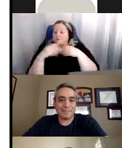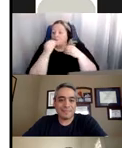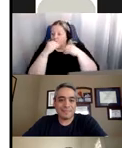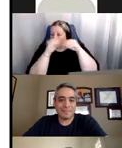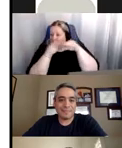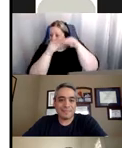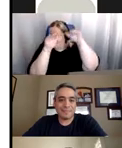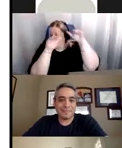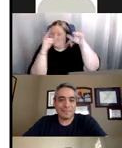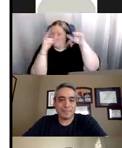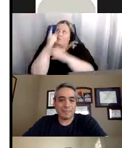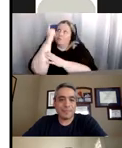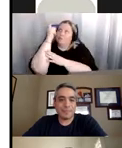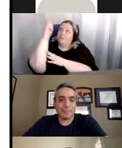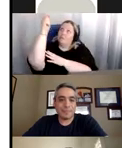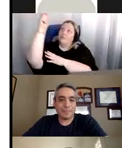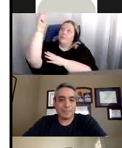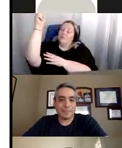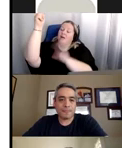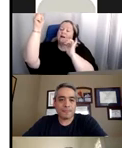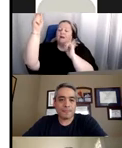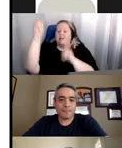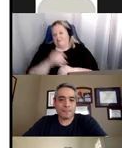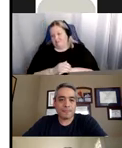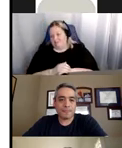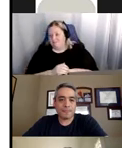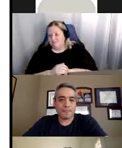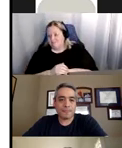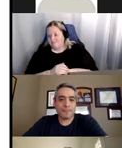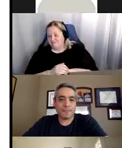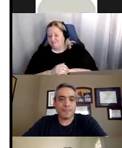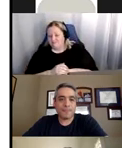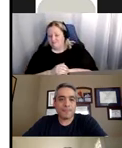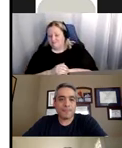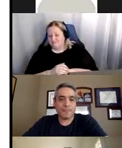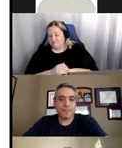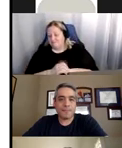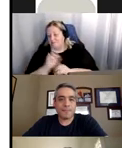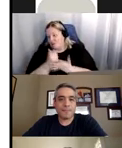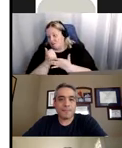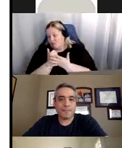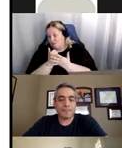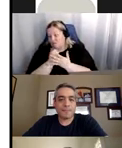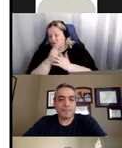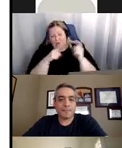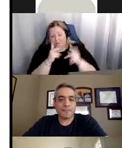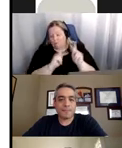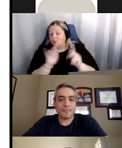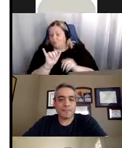shelves and see what's up there by going up there and bringing it down to see. So that can be helpful for a wide variety of